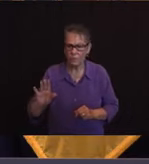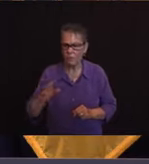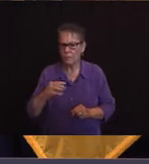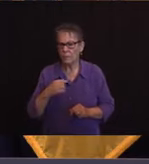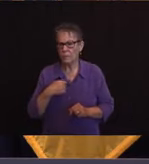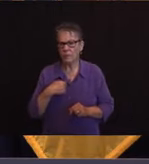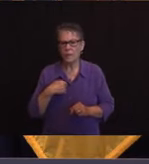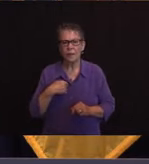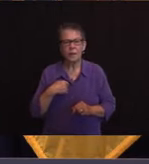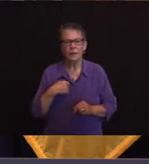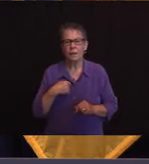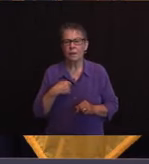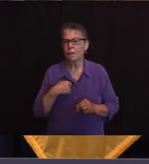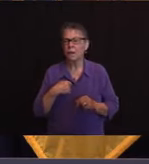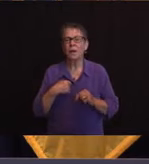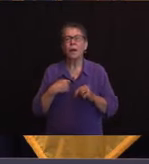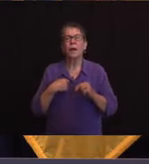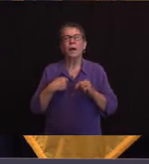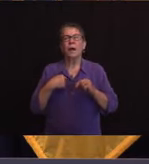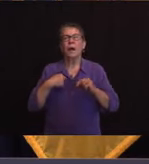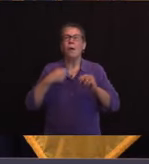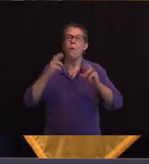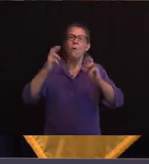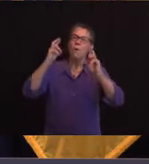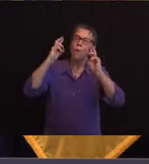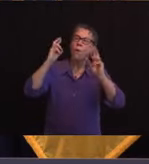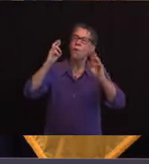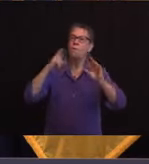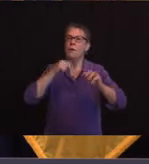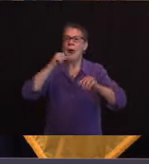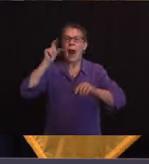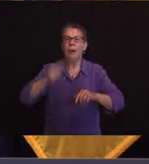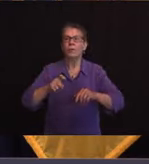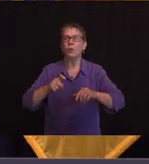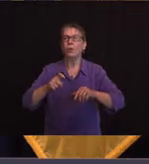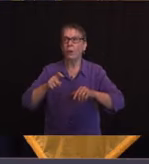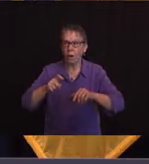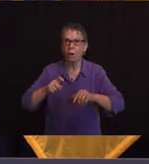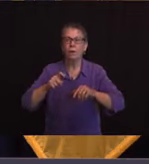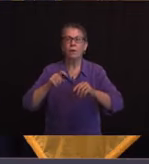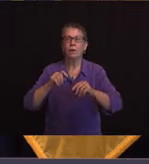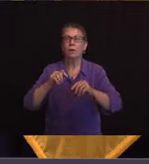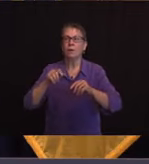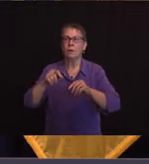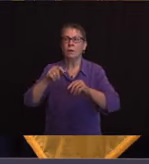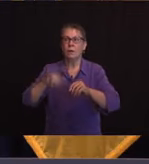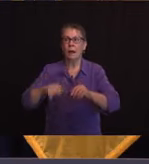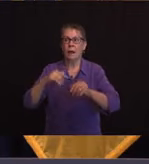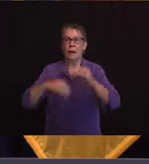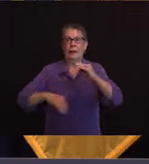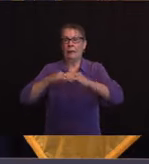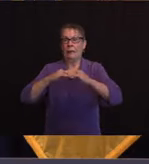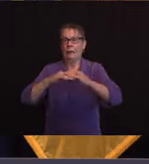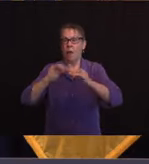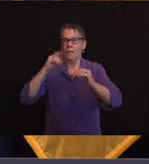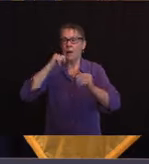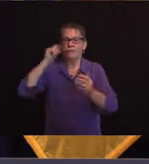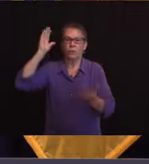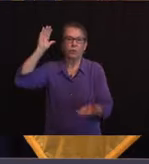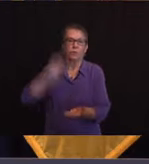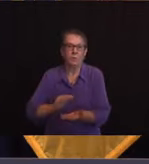series of data that we look at, as we've been saying from day one. Our hospitals are the most